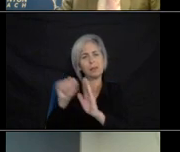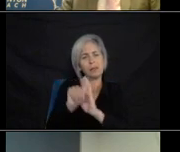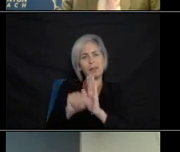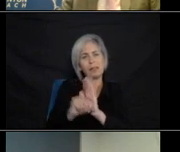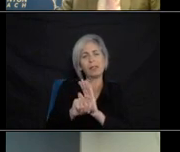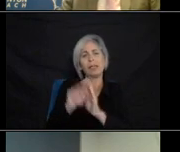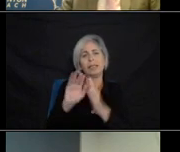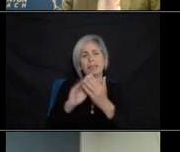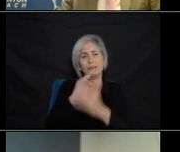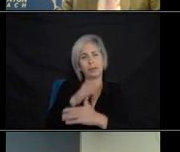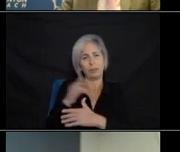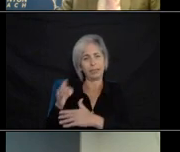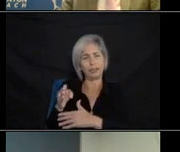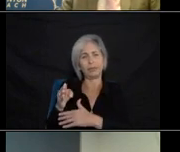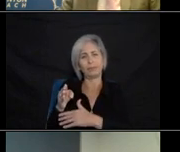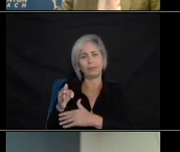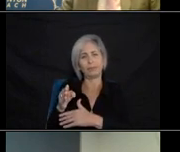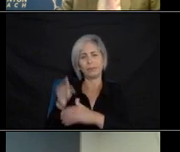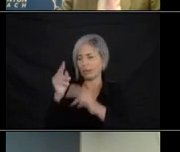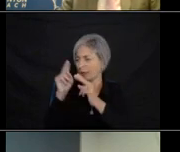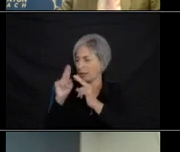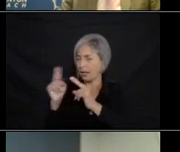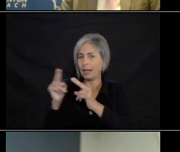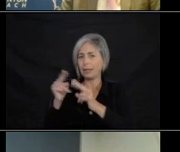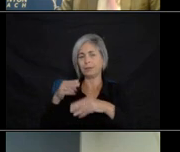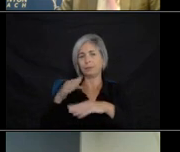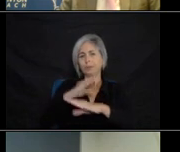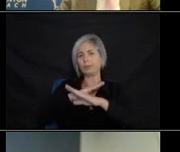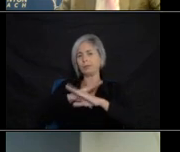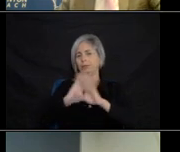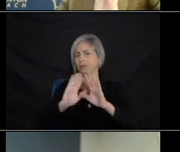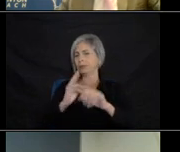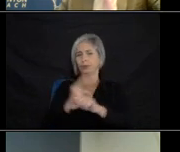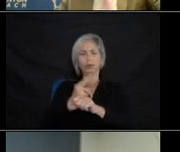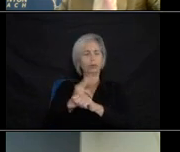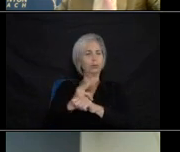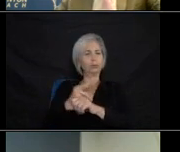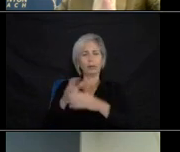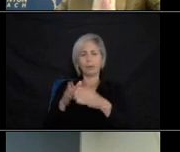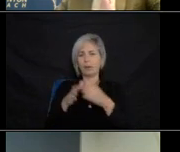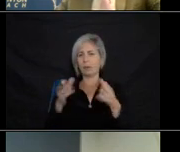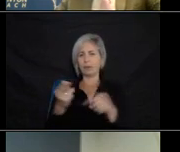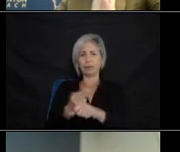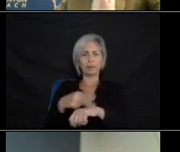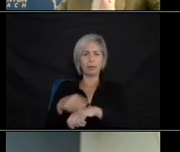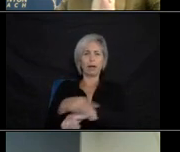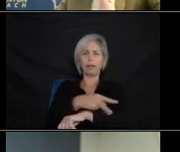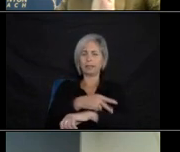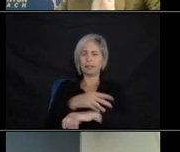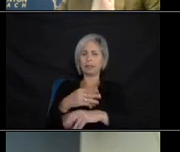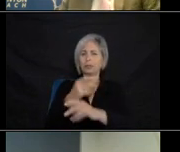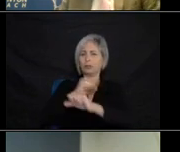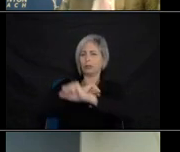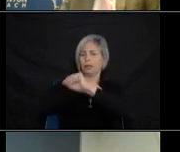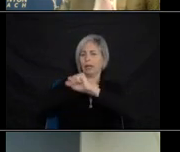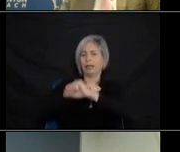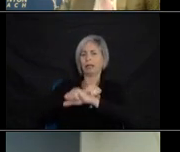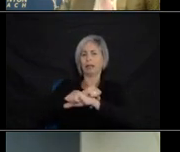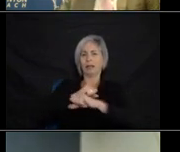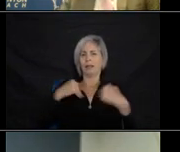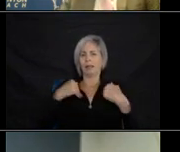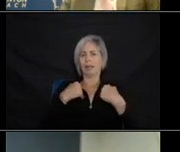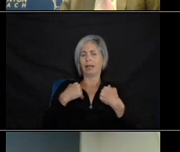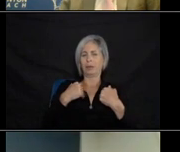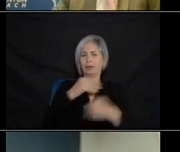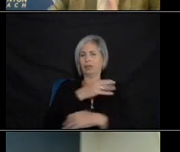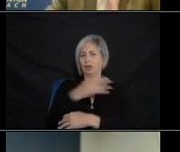city of Boynton Beach to honor the deed restriction for the property to be used for public purposes and to protect our wildlife. Thank you. Thank